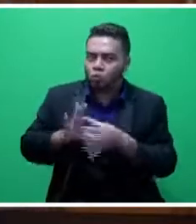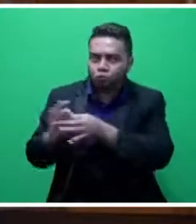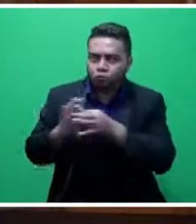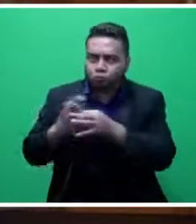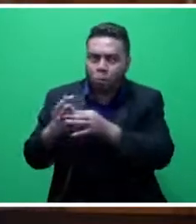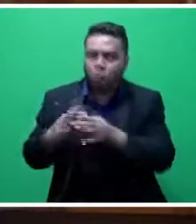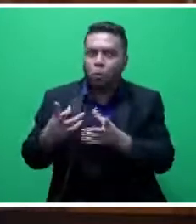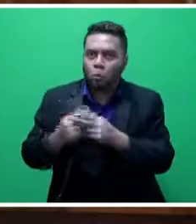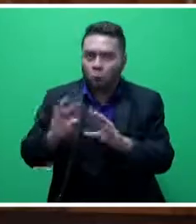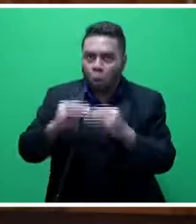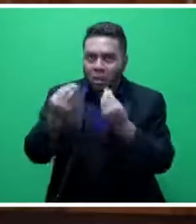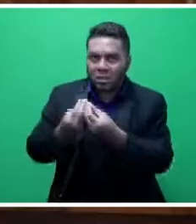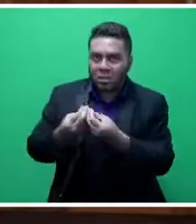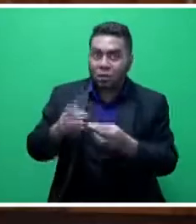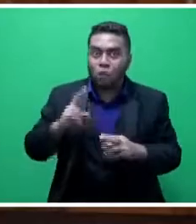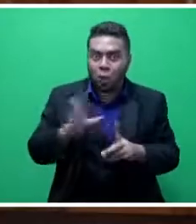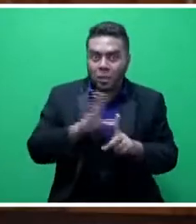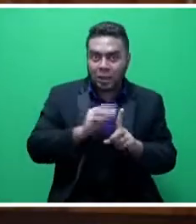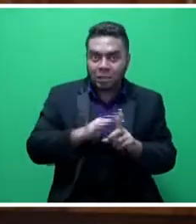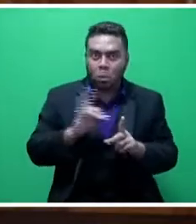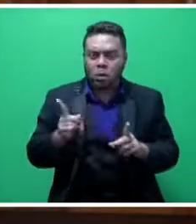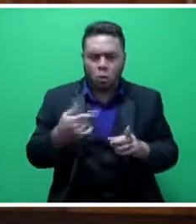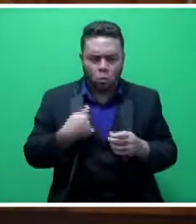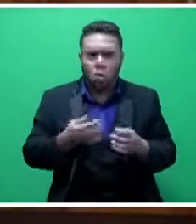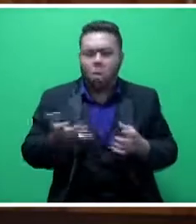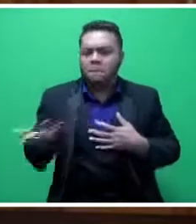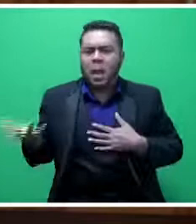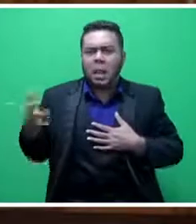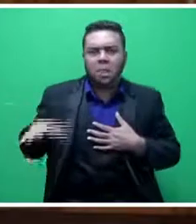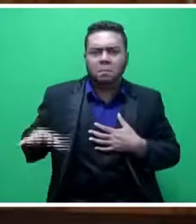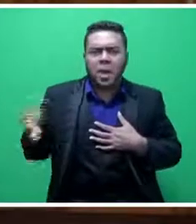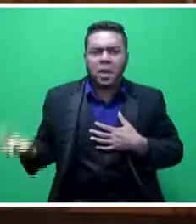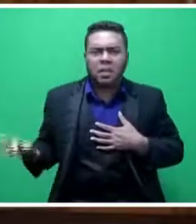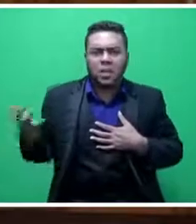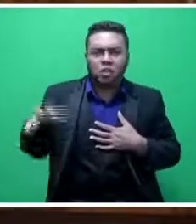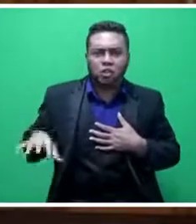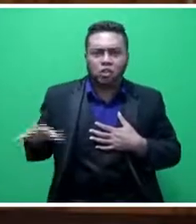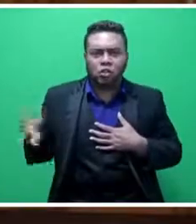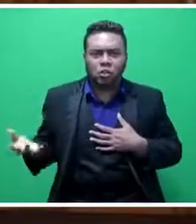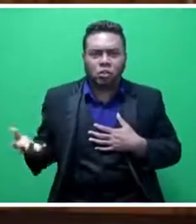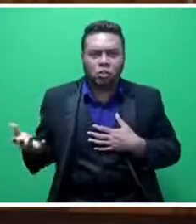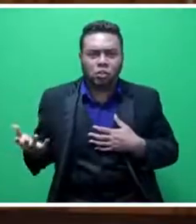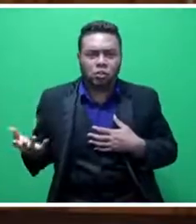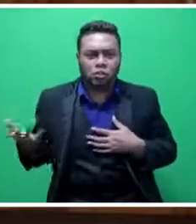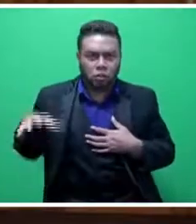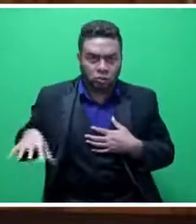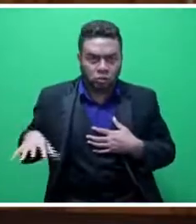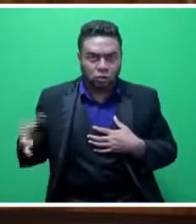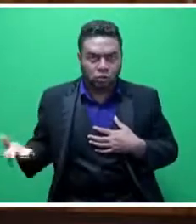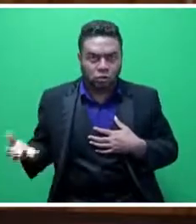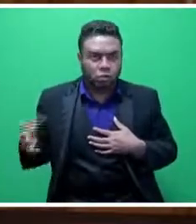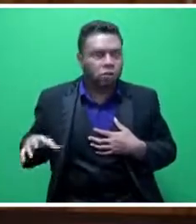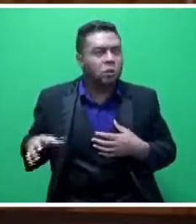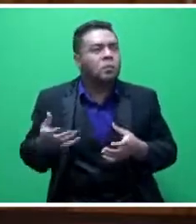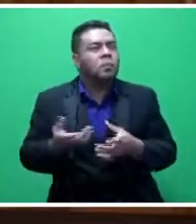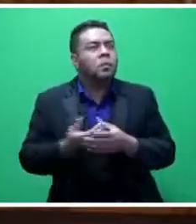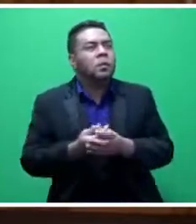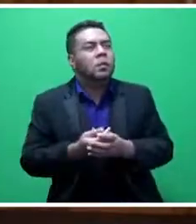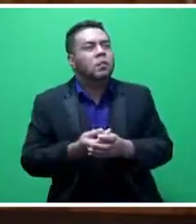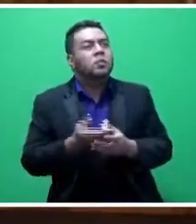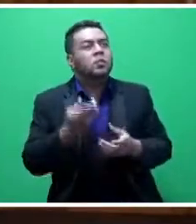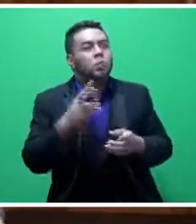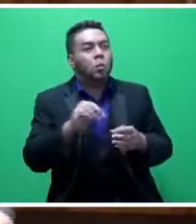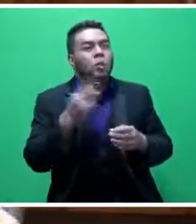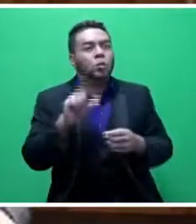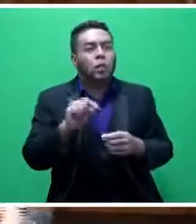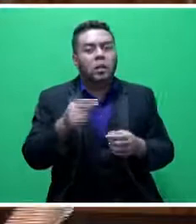organizations. For example, we were in Bangladesh last year. Samsung, for example, when they develop all these apps, etc., they do it during the